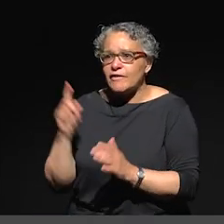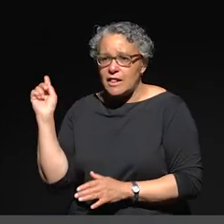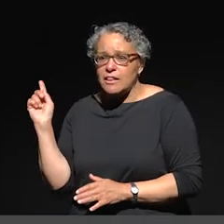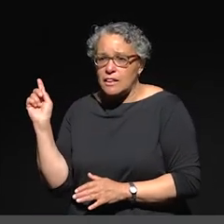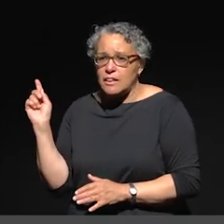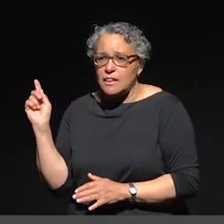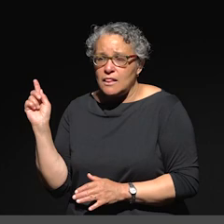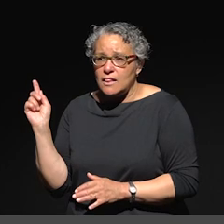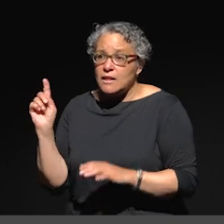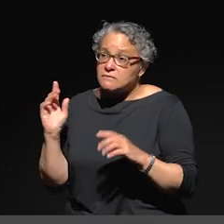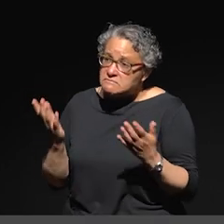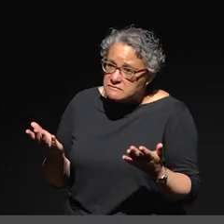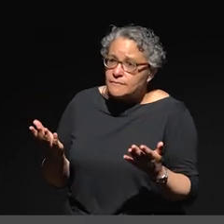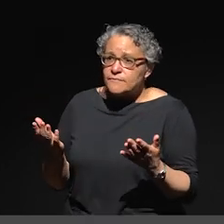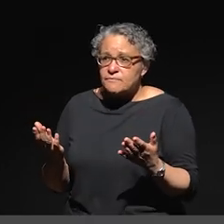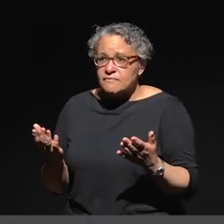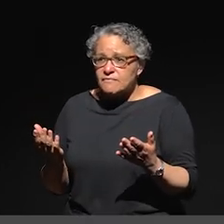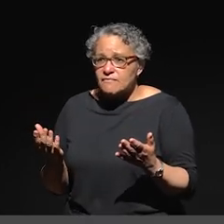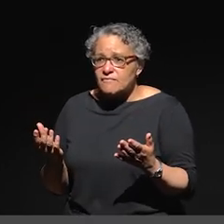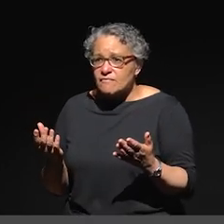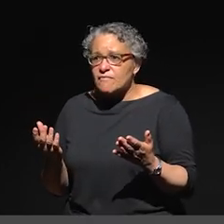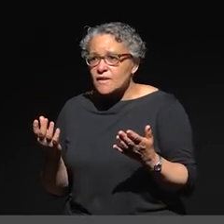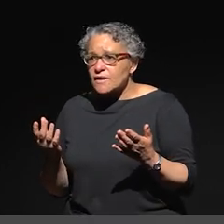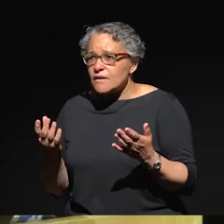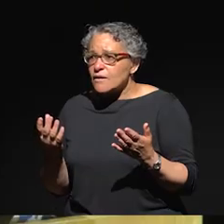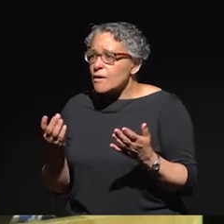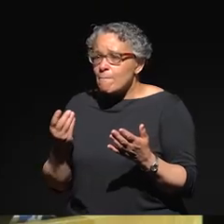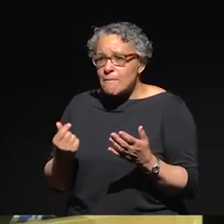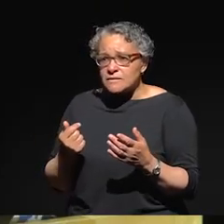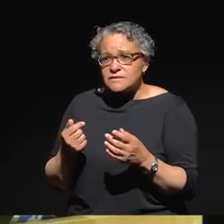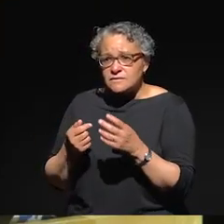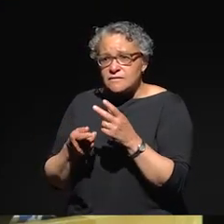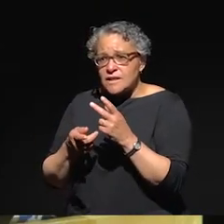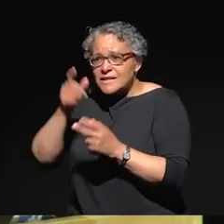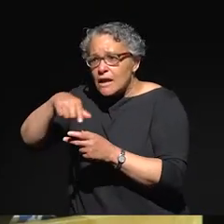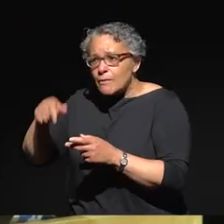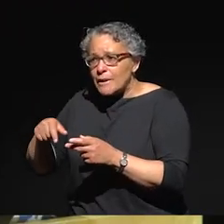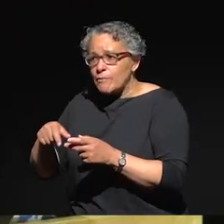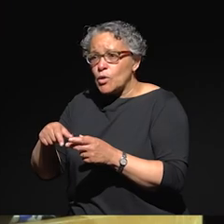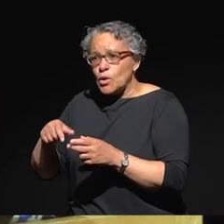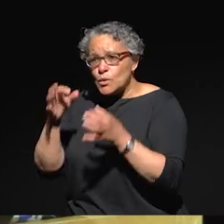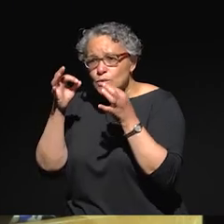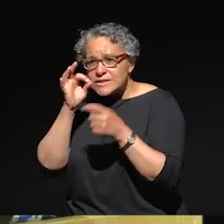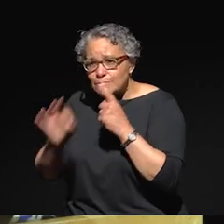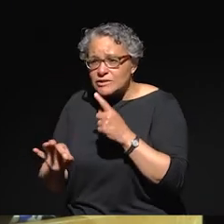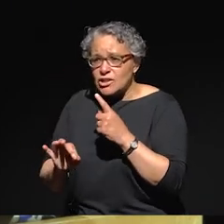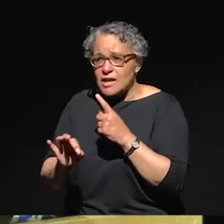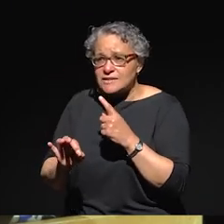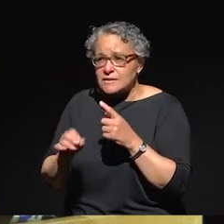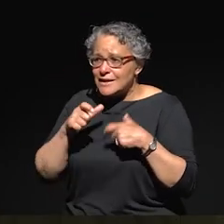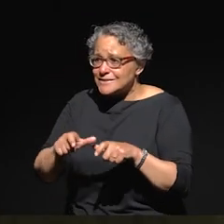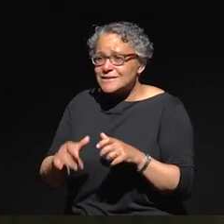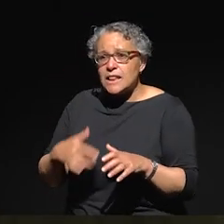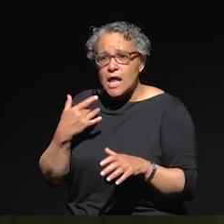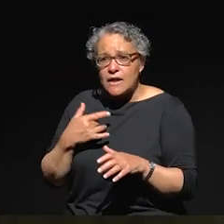But again, Vasari says that Giovanni de Udine, who specialized in still life and animal painting and so on, did the instruments.